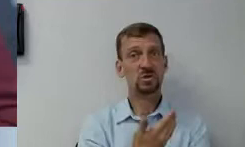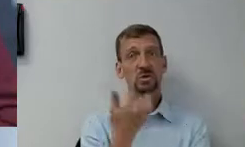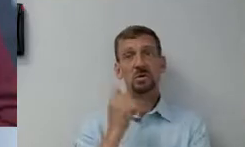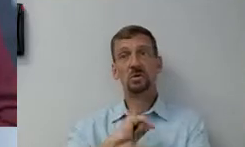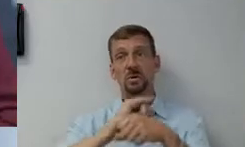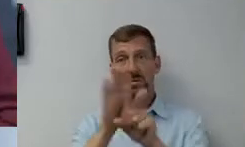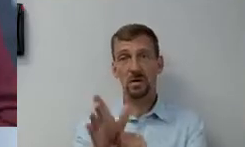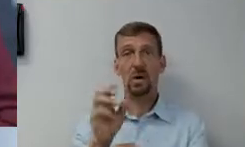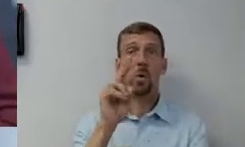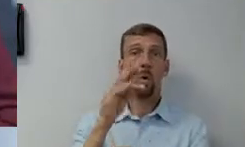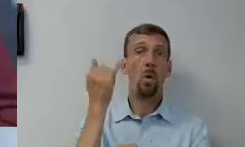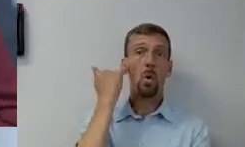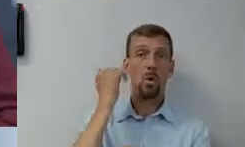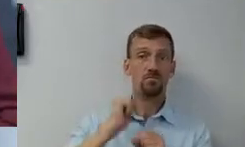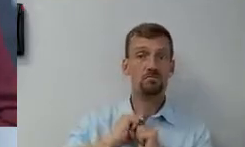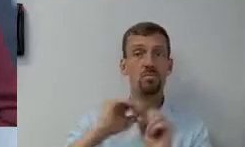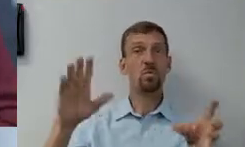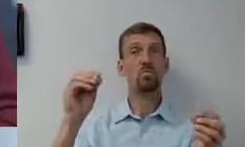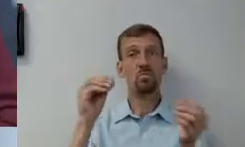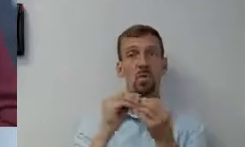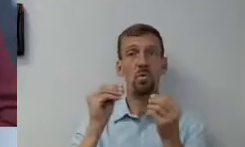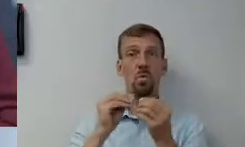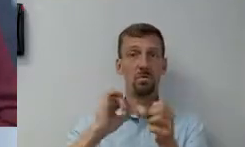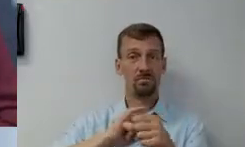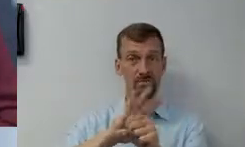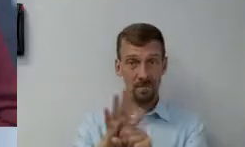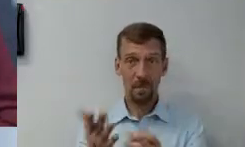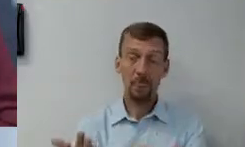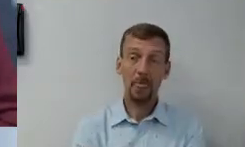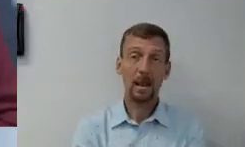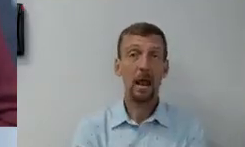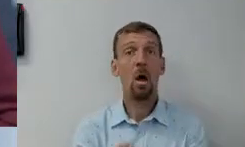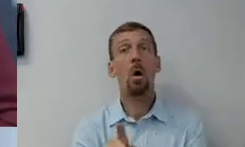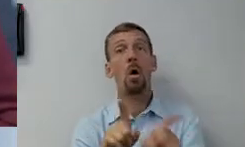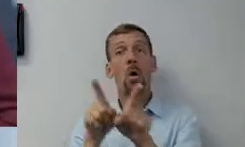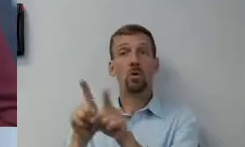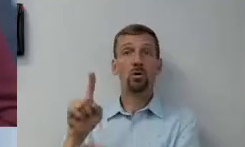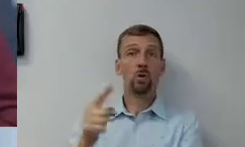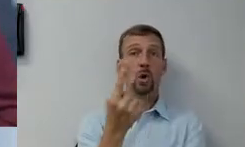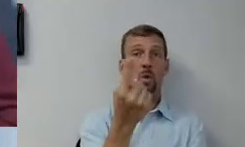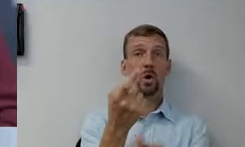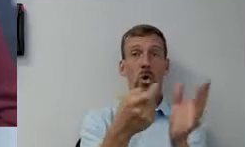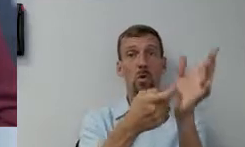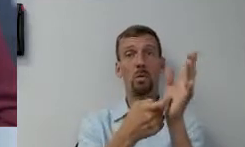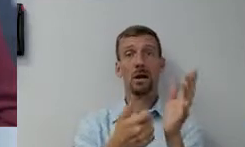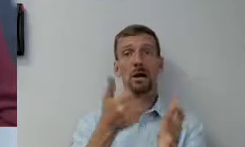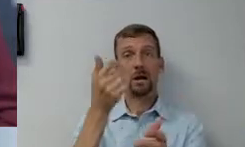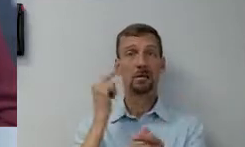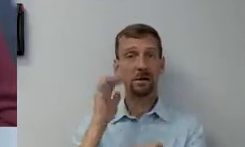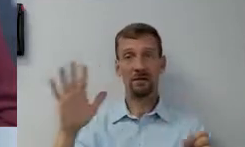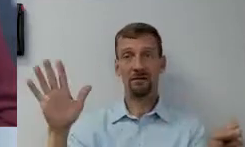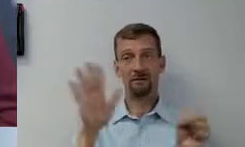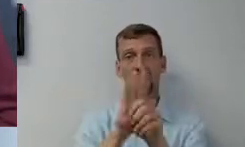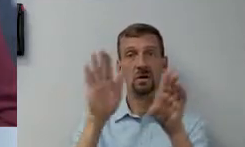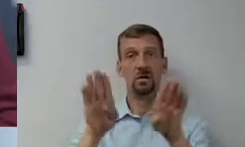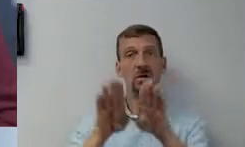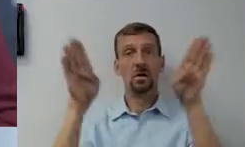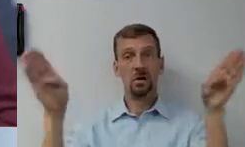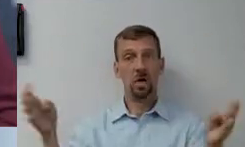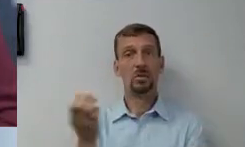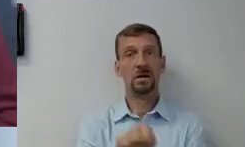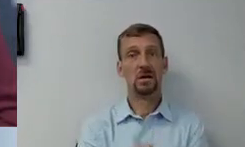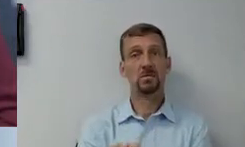pandemic or if we see a resurgence in this one. And it actually is one of the requirements of the governor. To be Okay. able to fully open up the